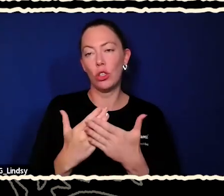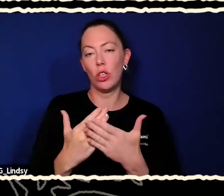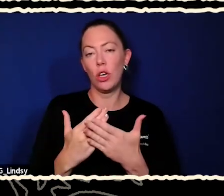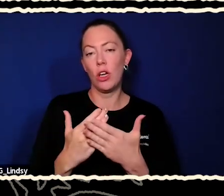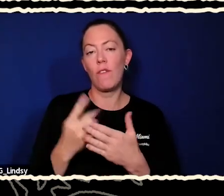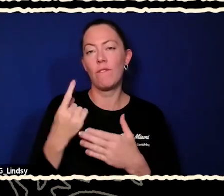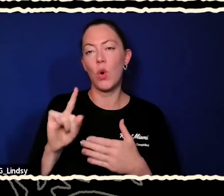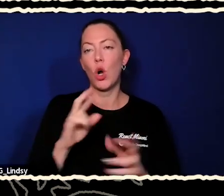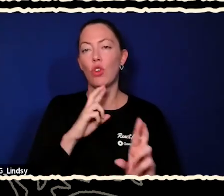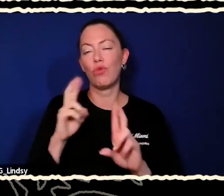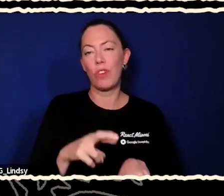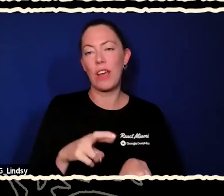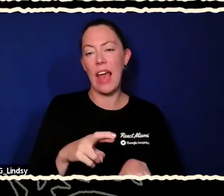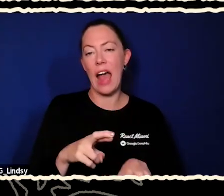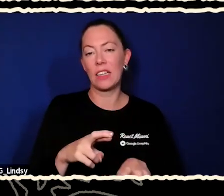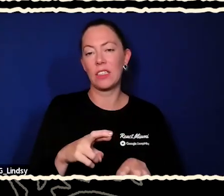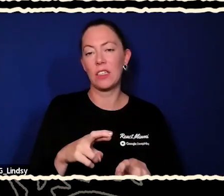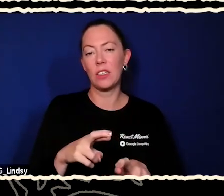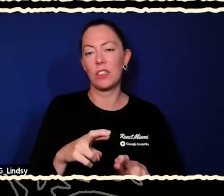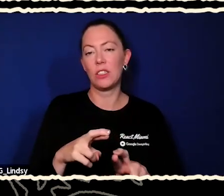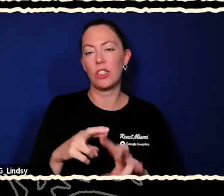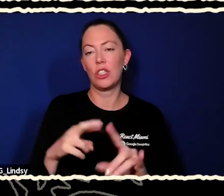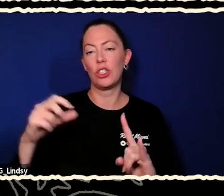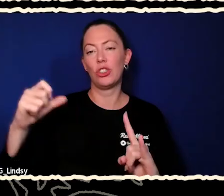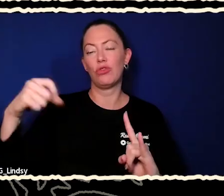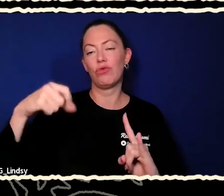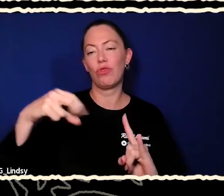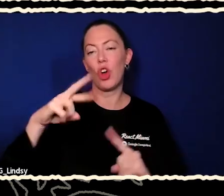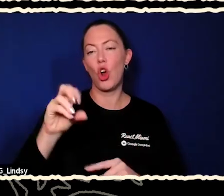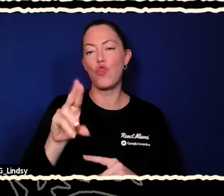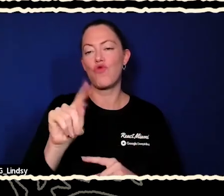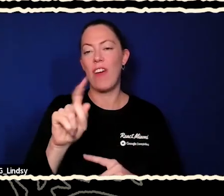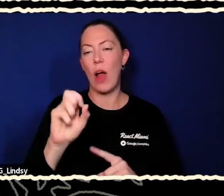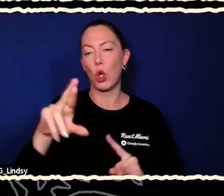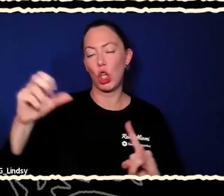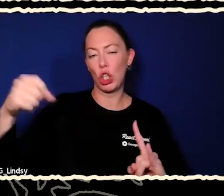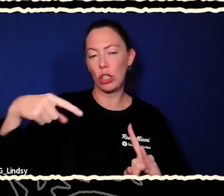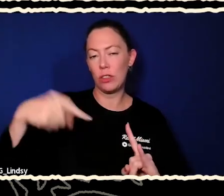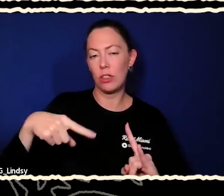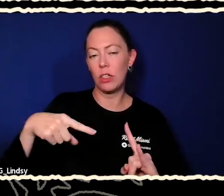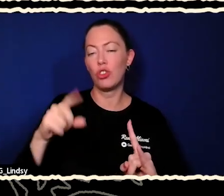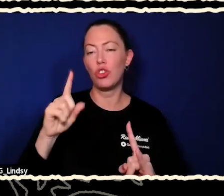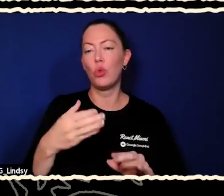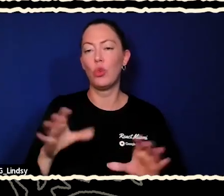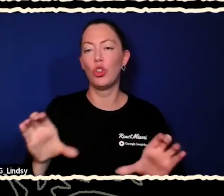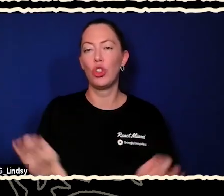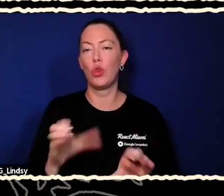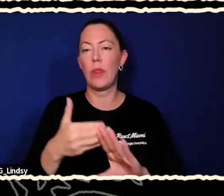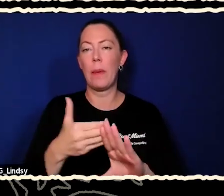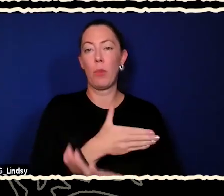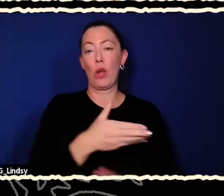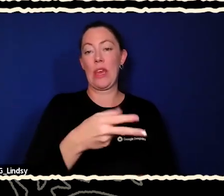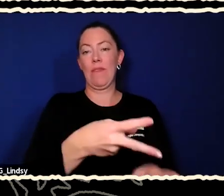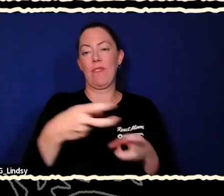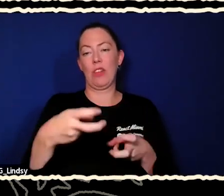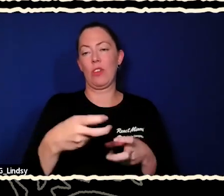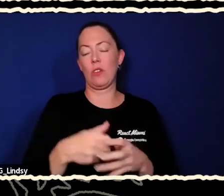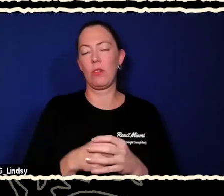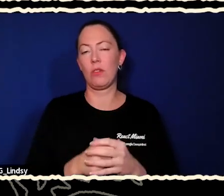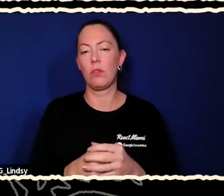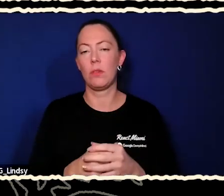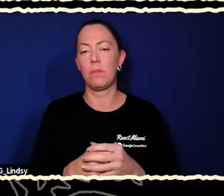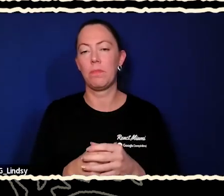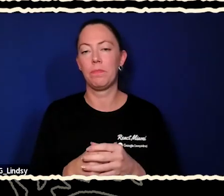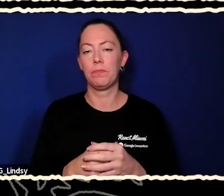in your React Router loader function to trigger prefetching, or to your TanStack